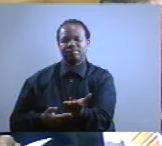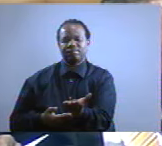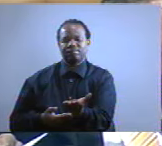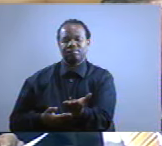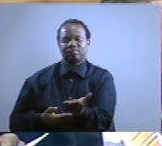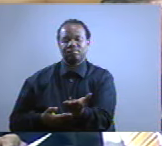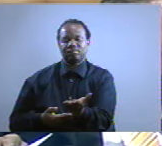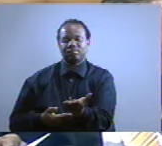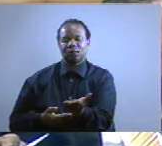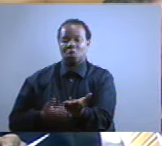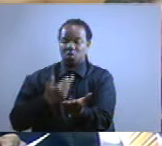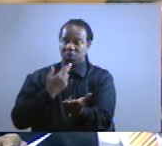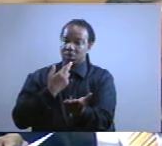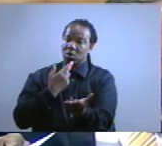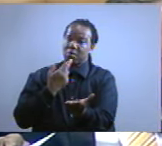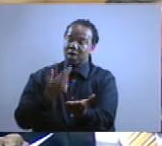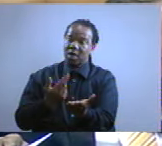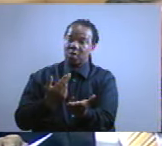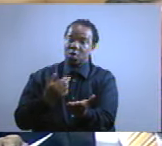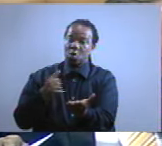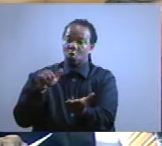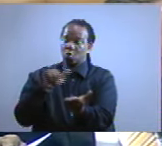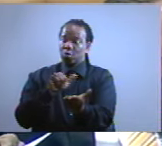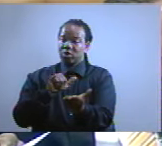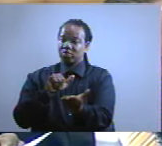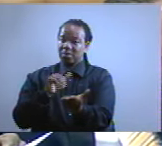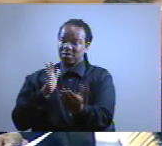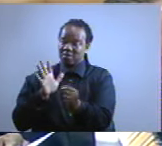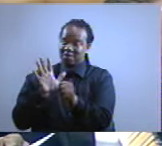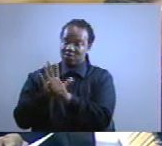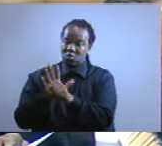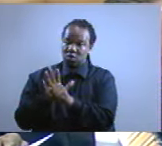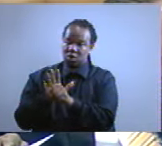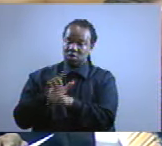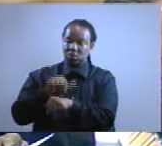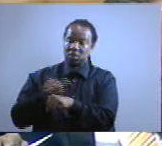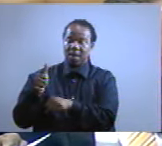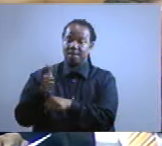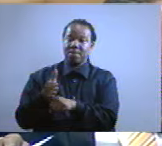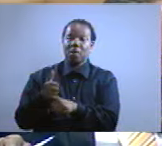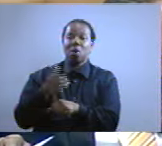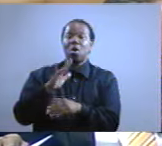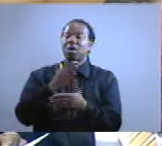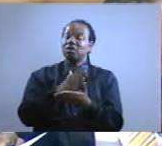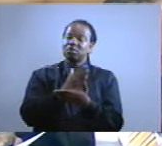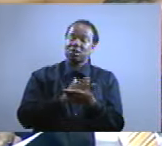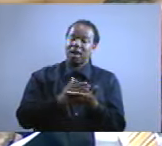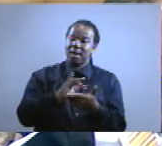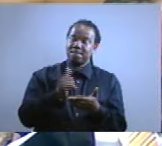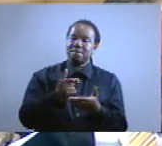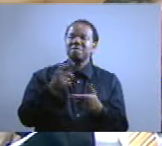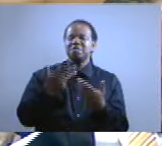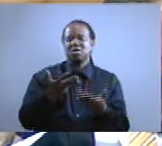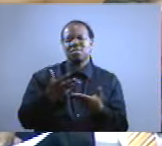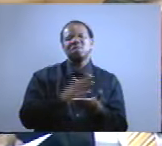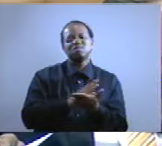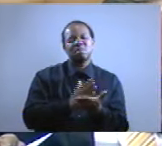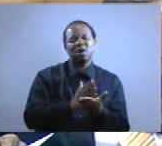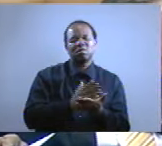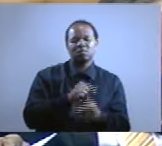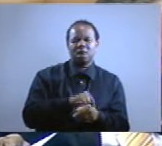necessary, which commissioners should be appointed as full-time commissioners and which should be appointed as part-time